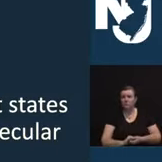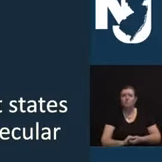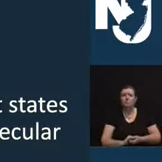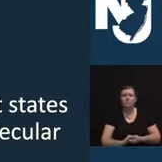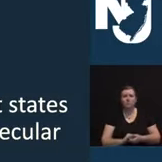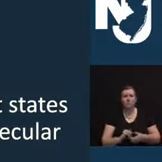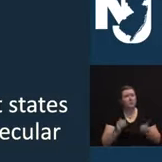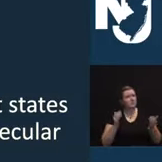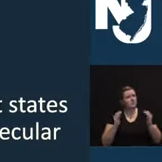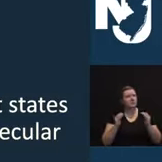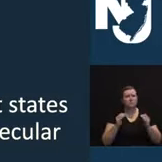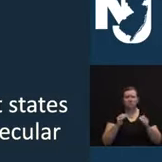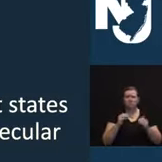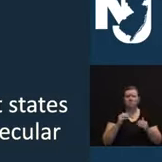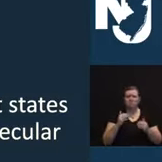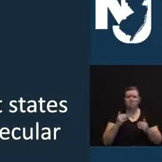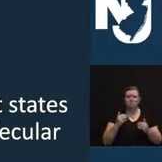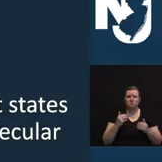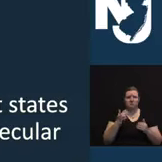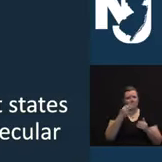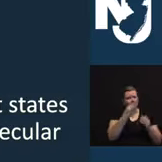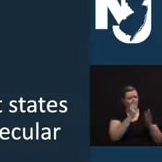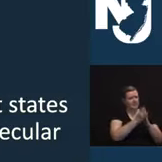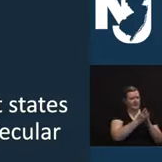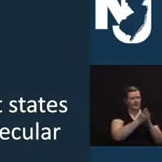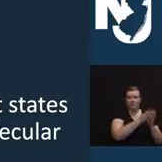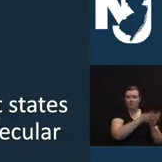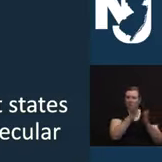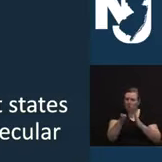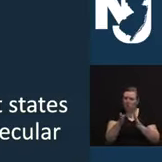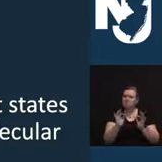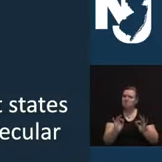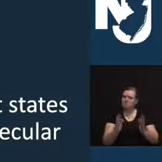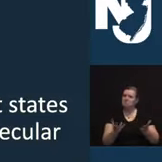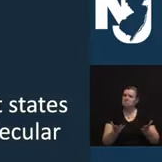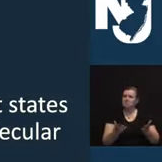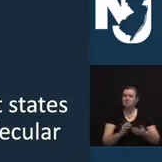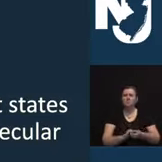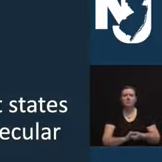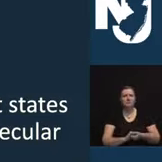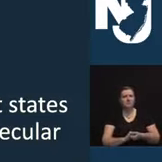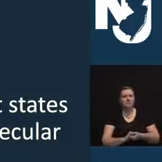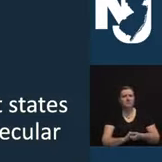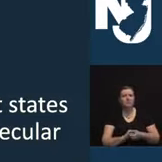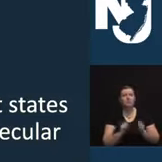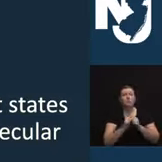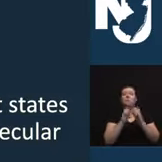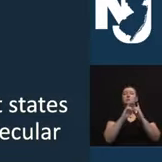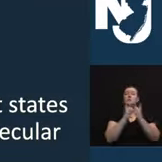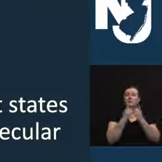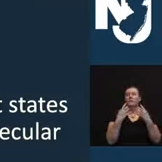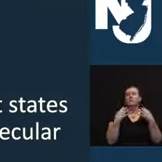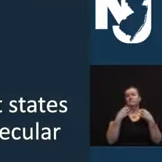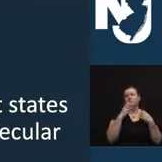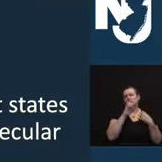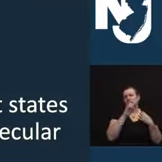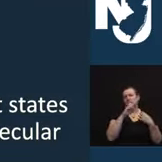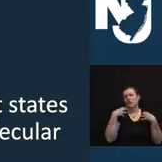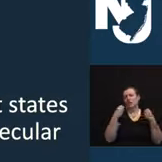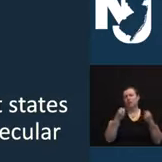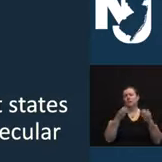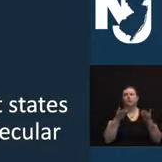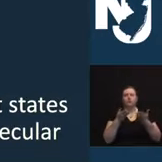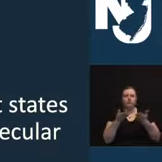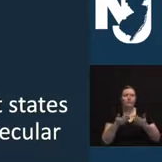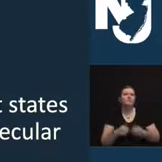Through the Department of Health, we are currently developing a distribution plan that will allow us to deploy this new testing system to our most